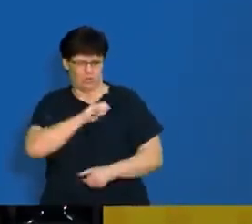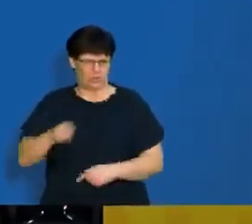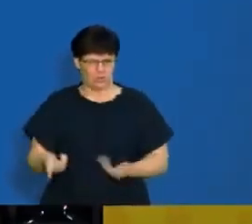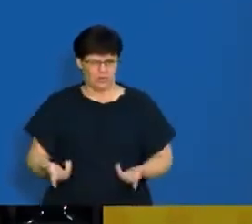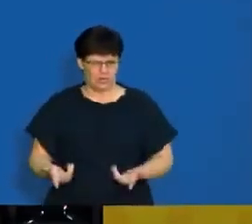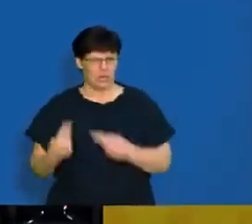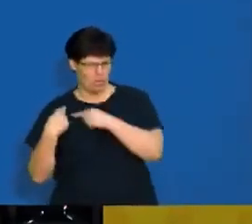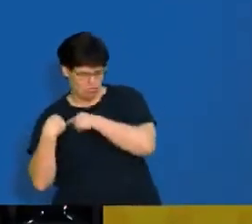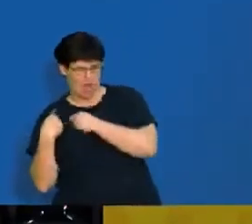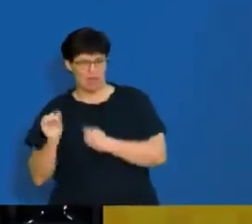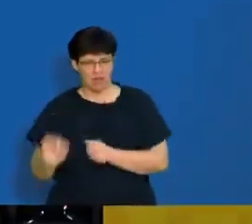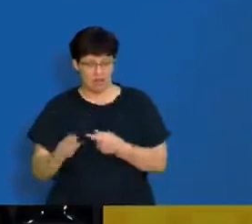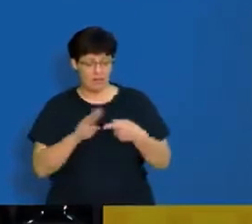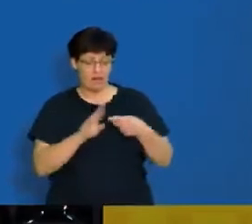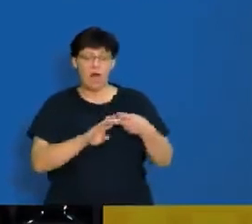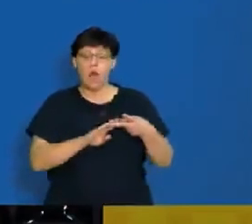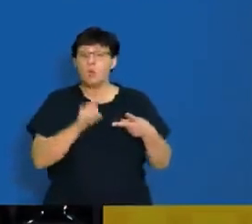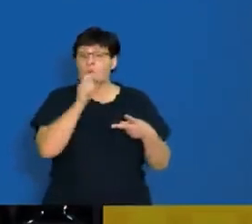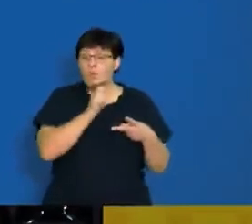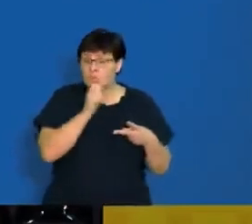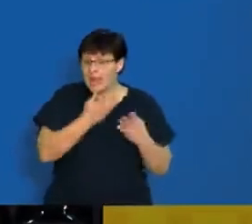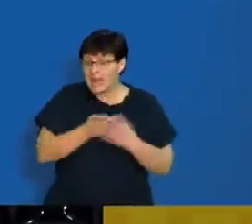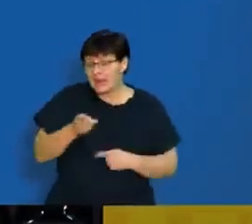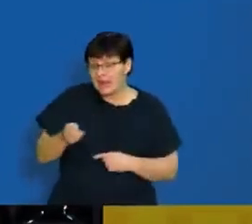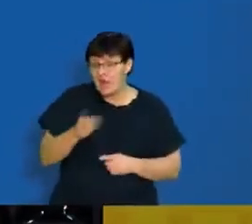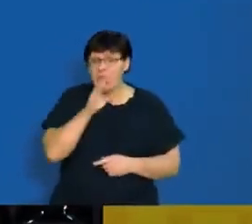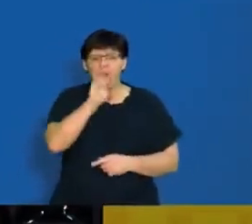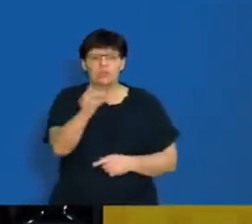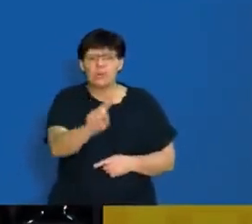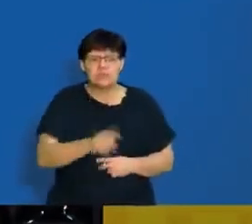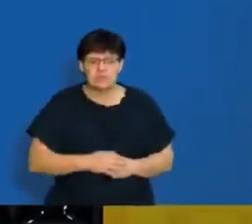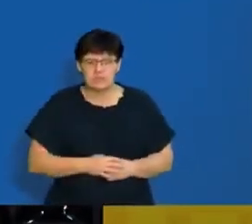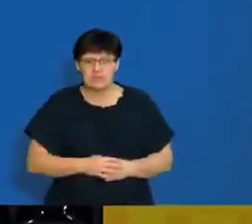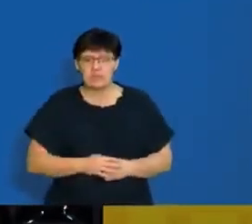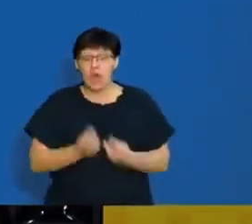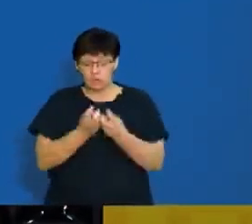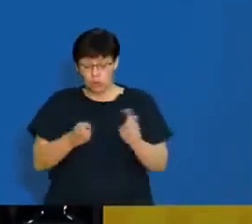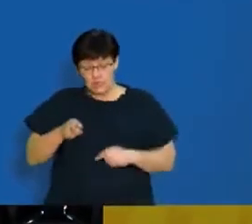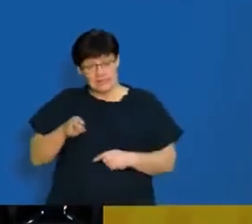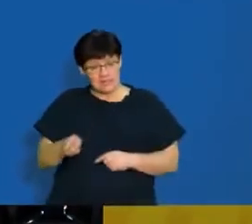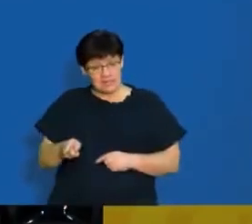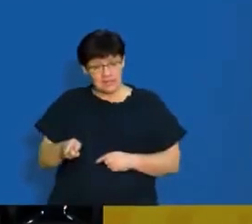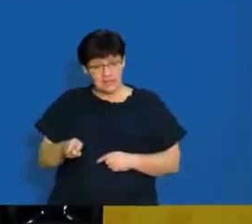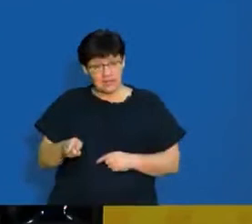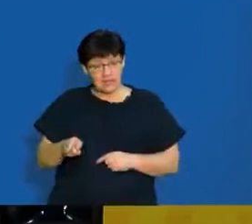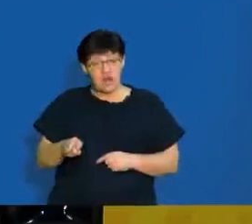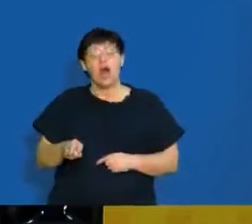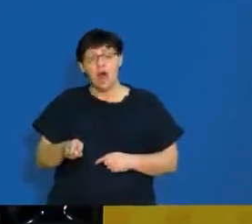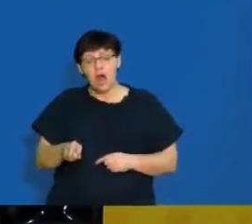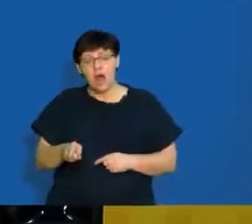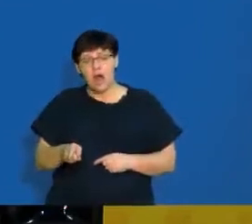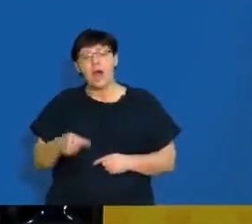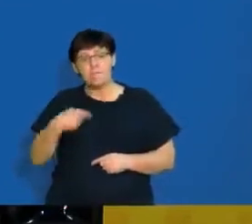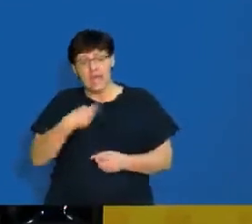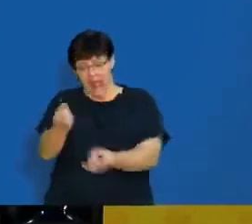However, when we are looking at the usefulness, we are asking if the source can give us any